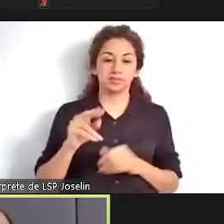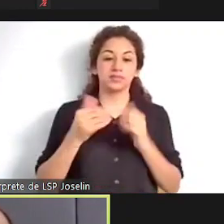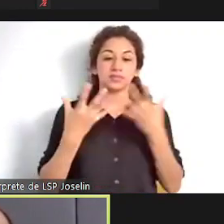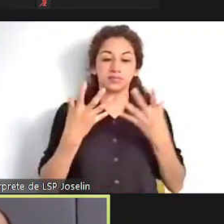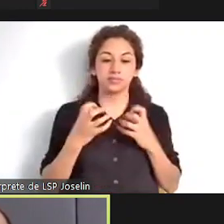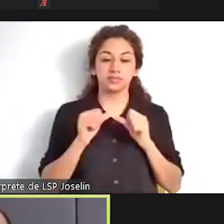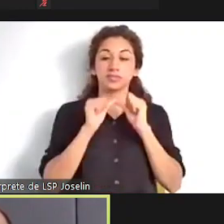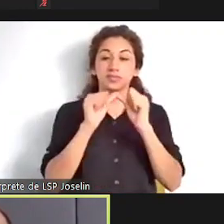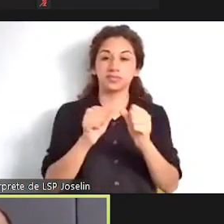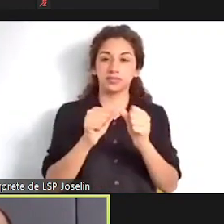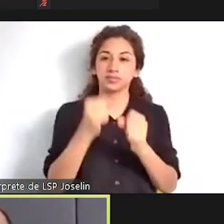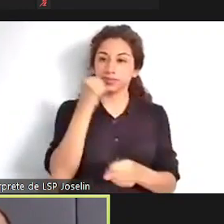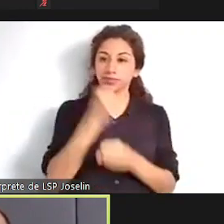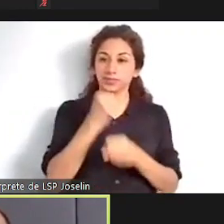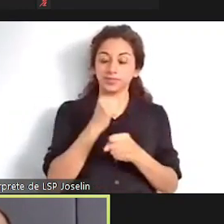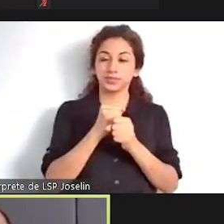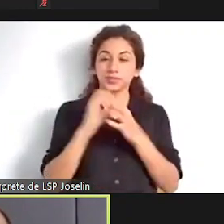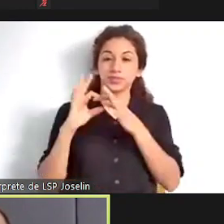a